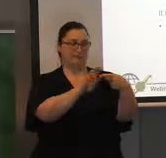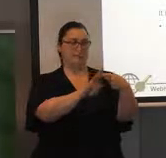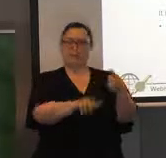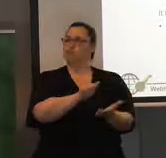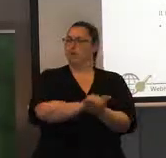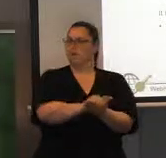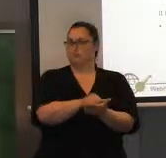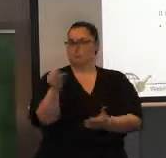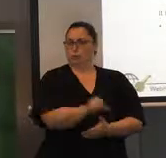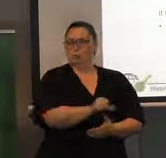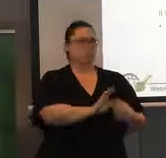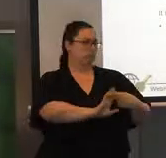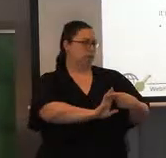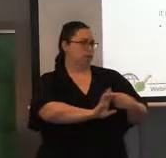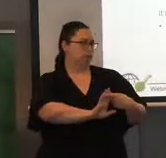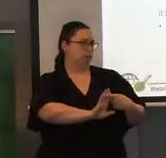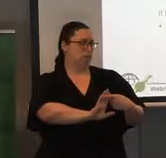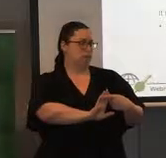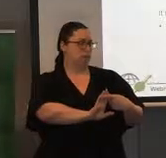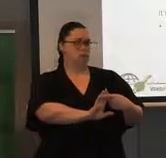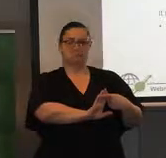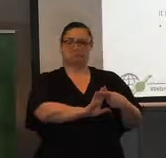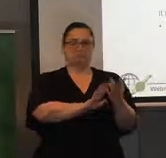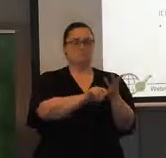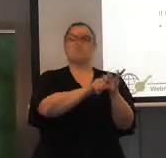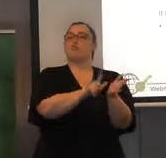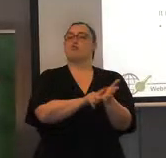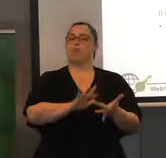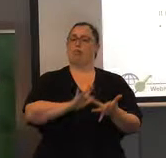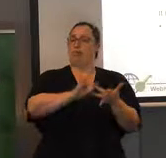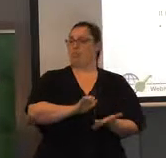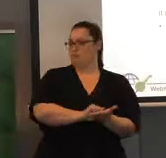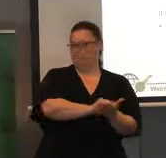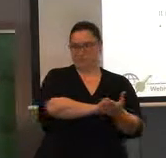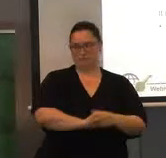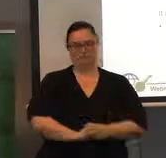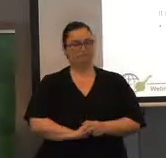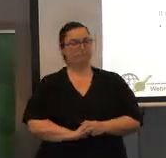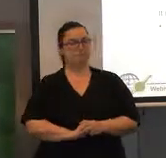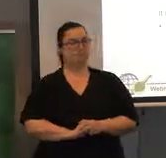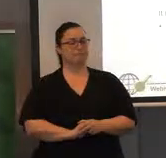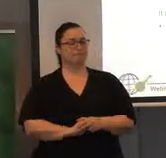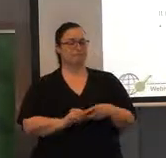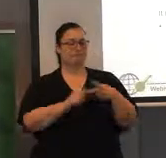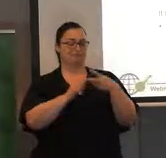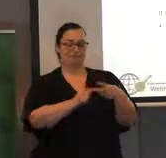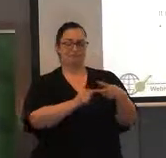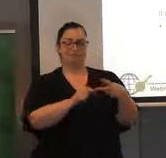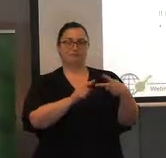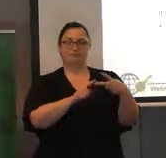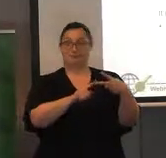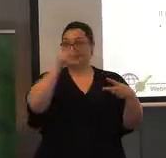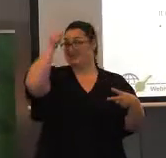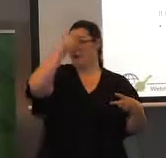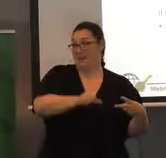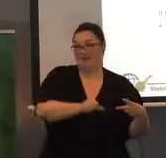think, well, it's the right thing to do. It's the moral high ground. It's a good thing to do. Other people